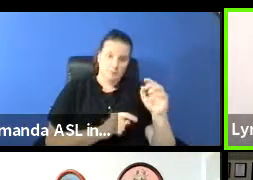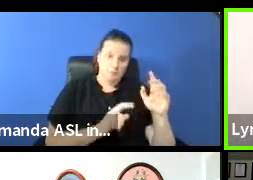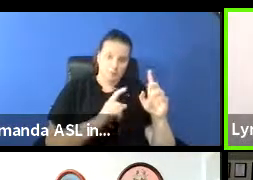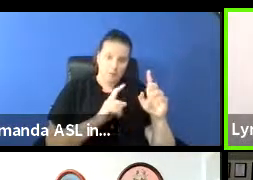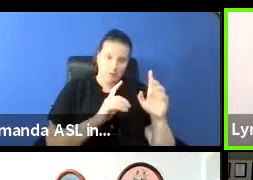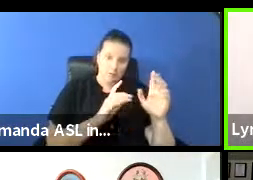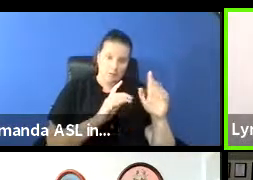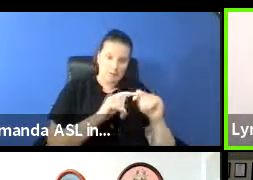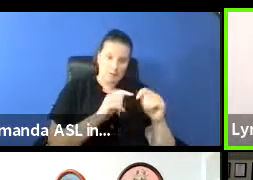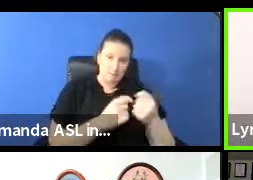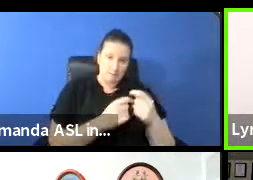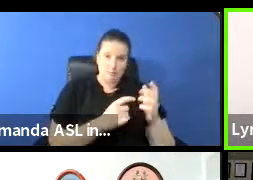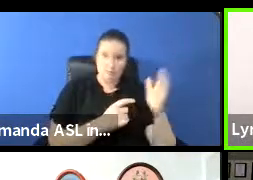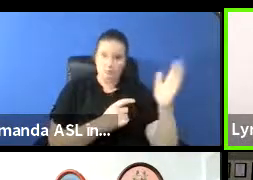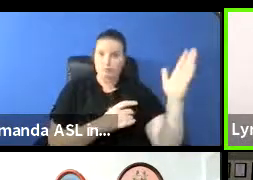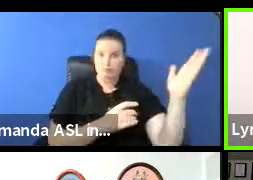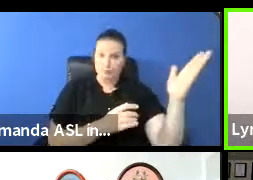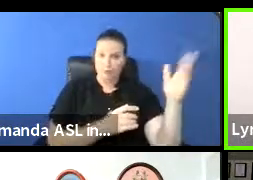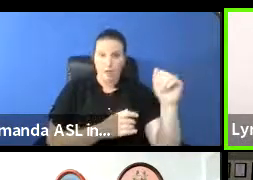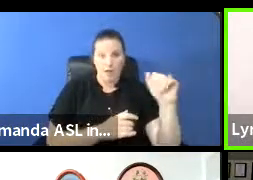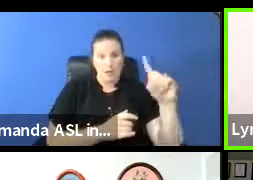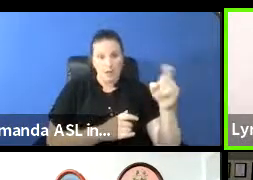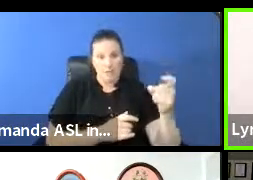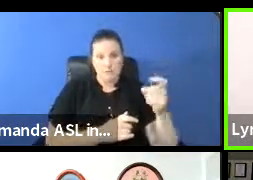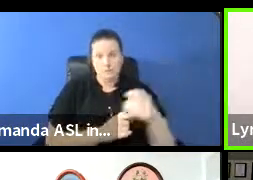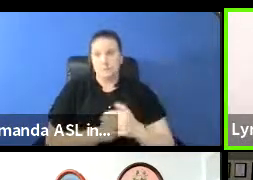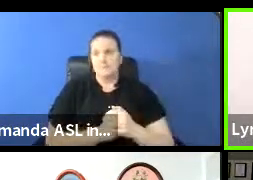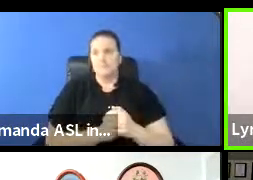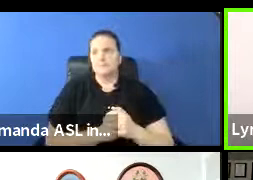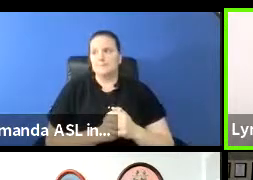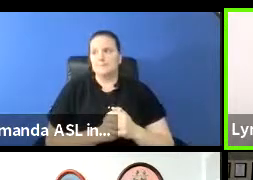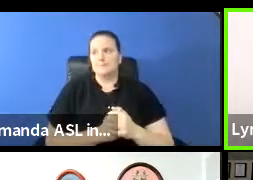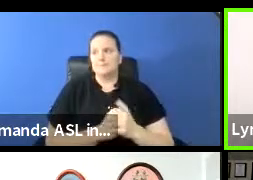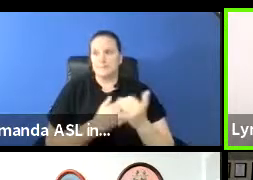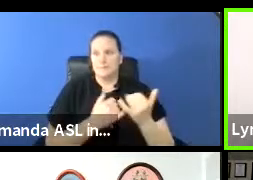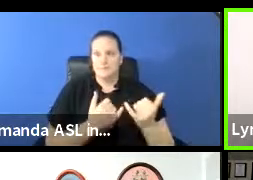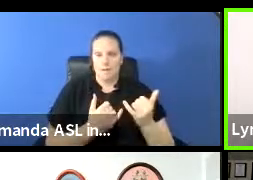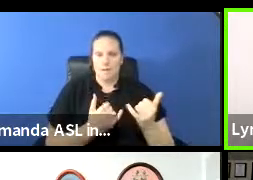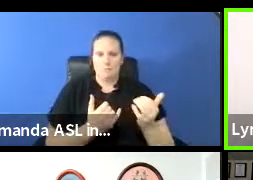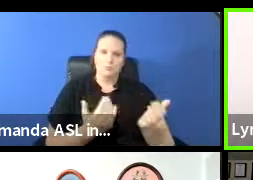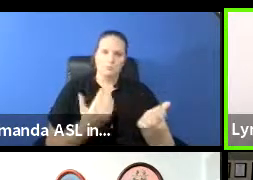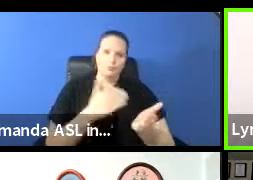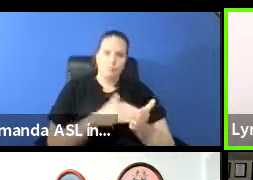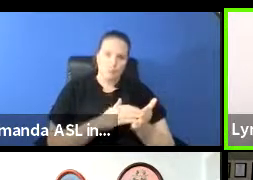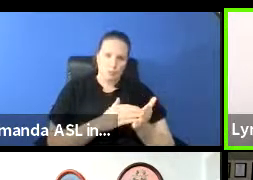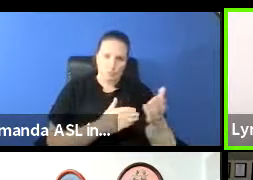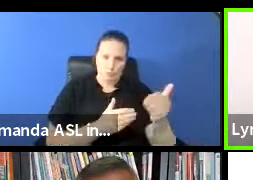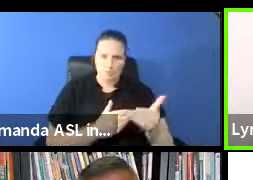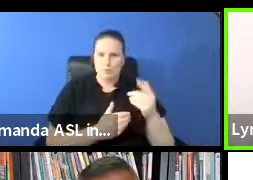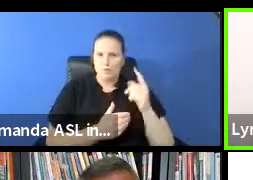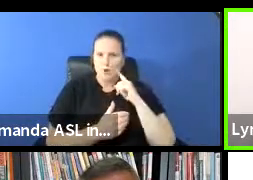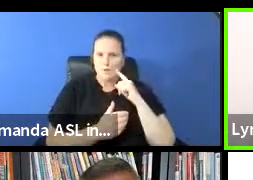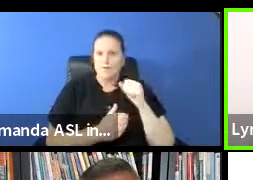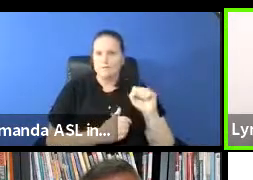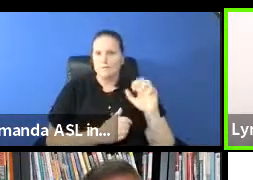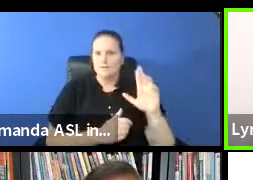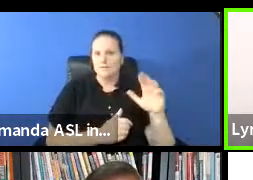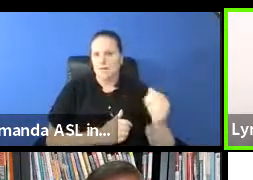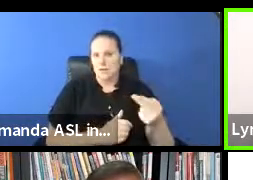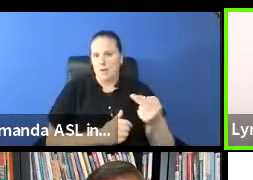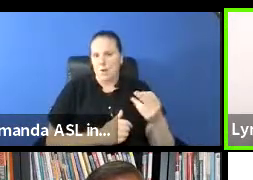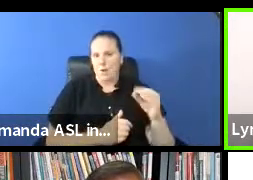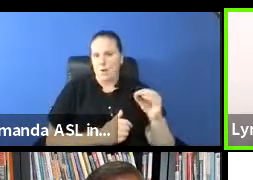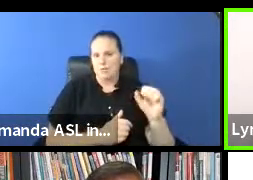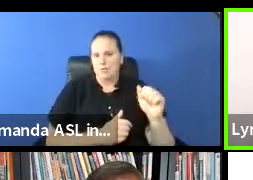for giving us the presentation. Now, I want to reintroduce, we've heard from Sarah before, but Sarah Ogier,